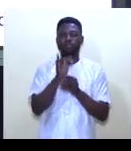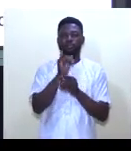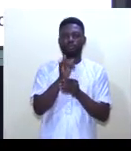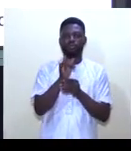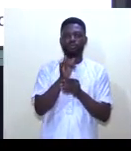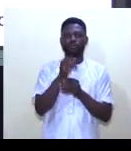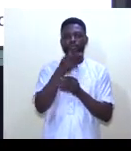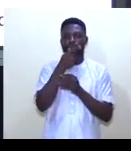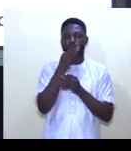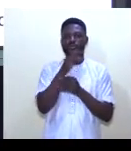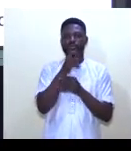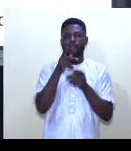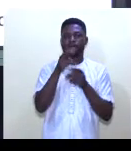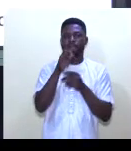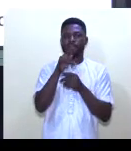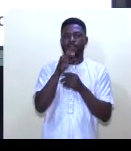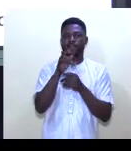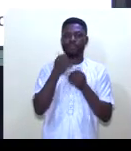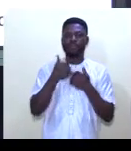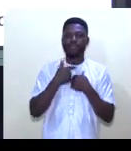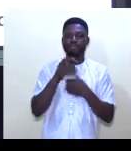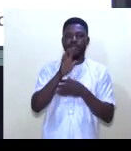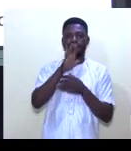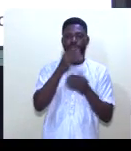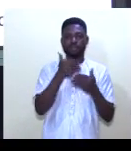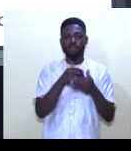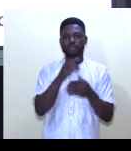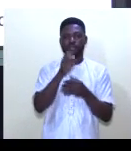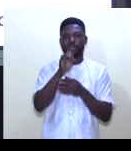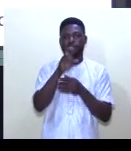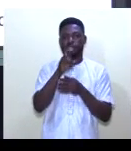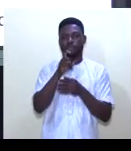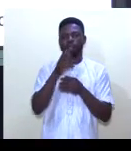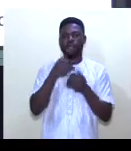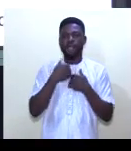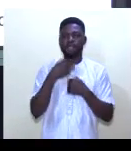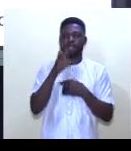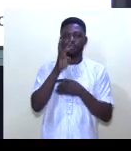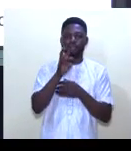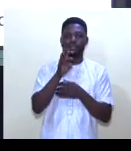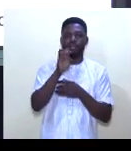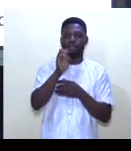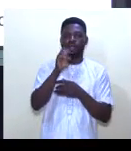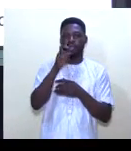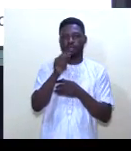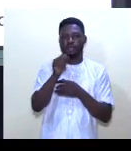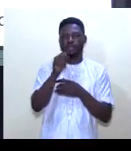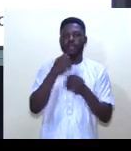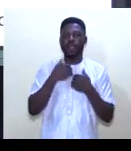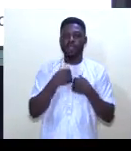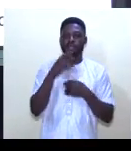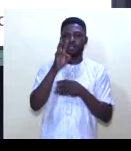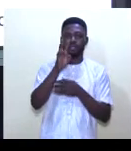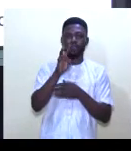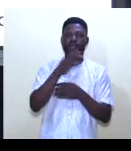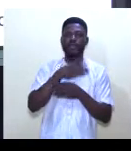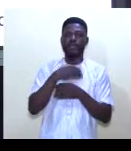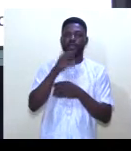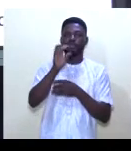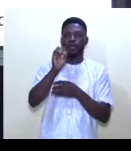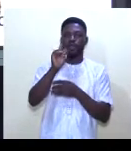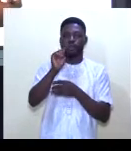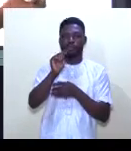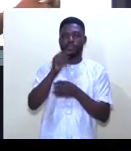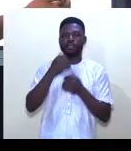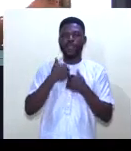order. Why? Because a pentagon has 5 sides, an hexagon has 6 sides, an heptagon has 7